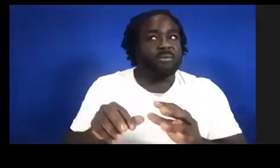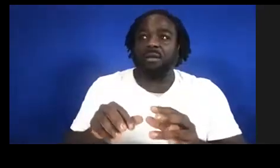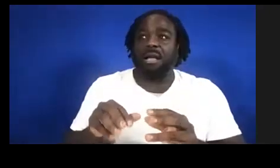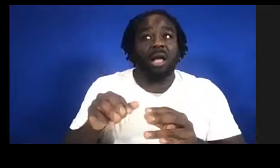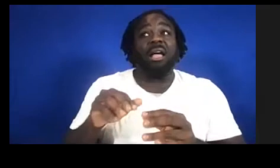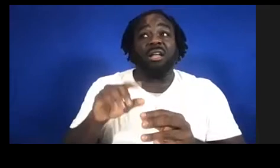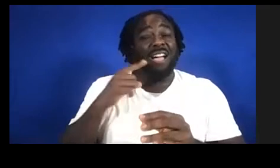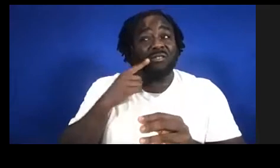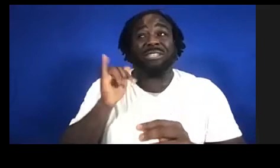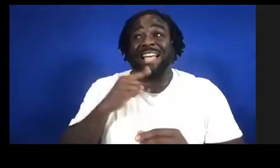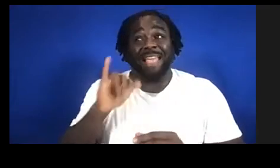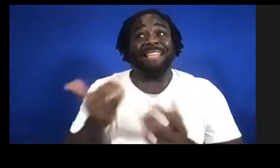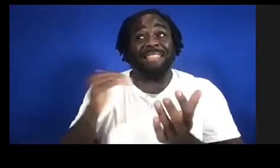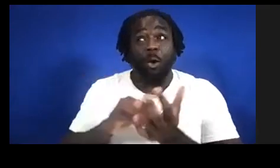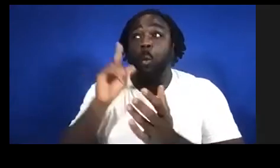sinking.